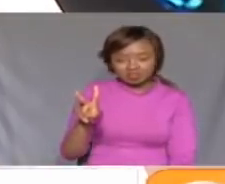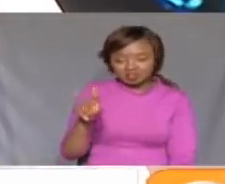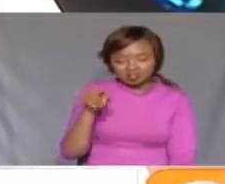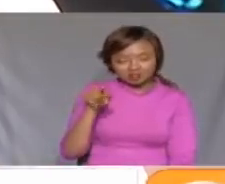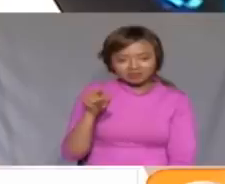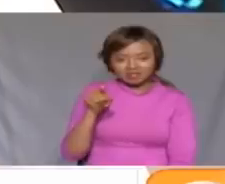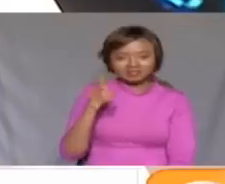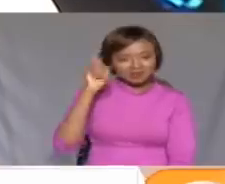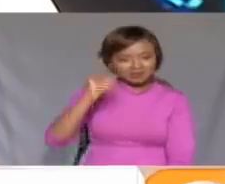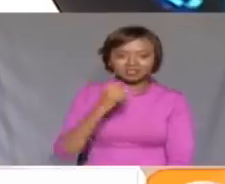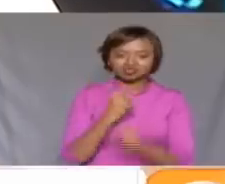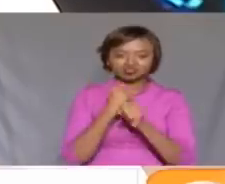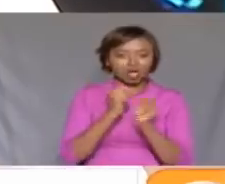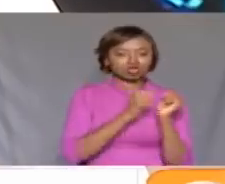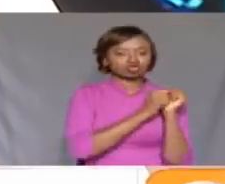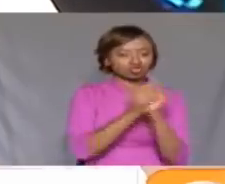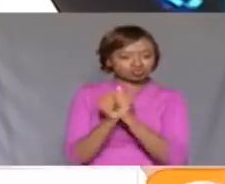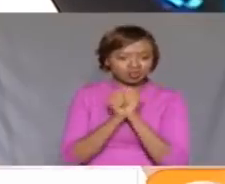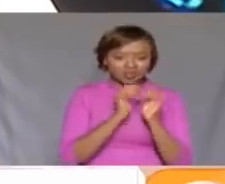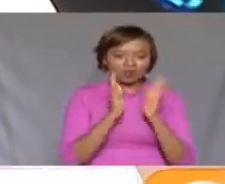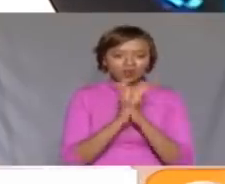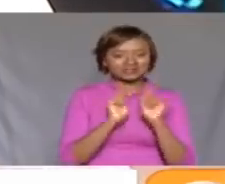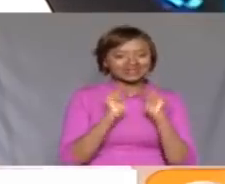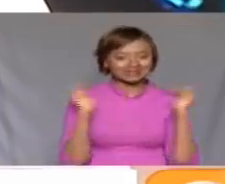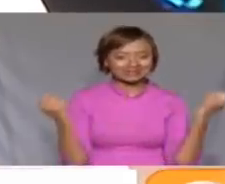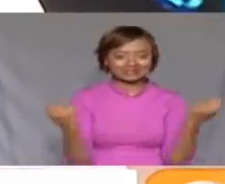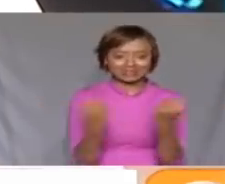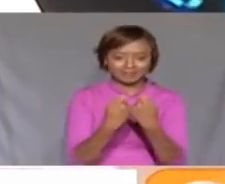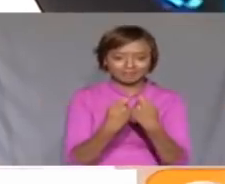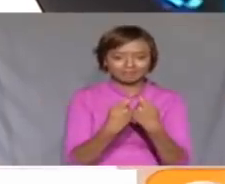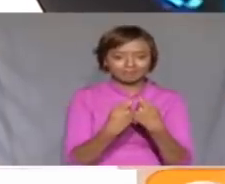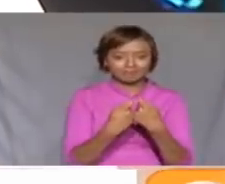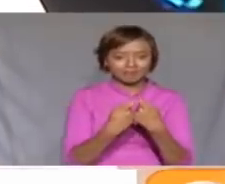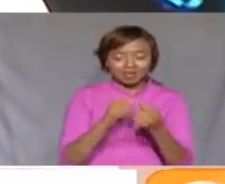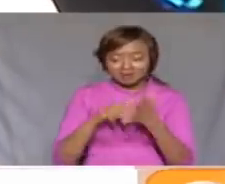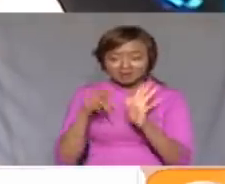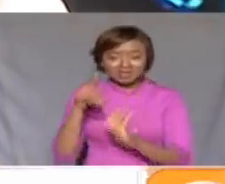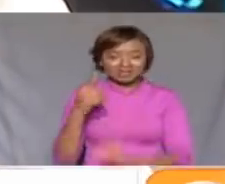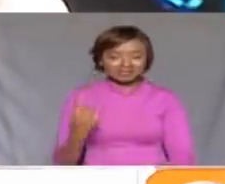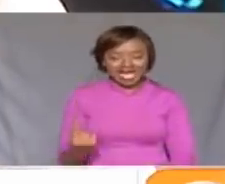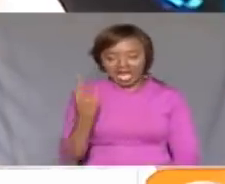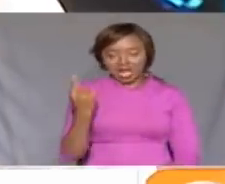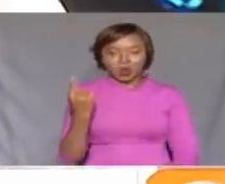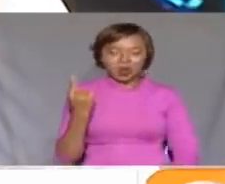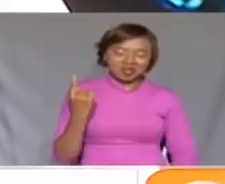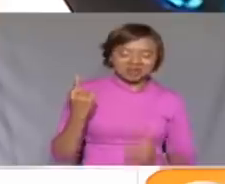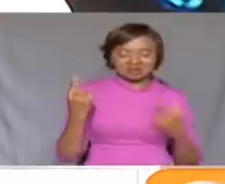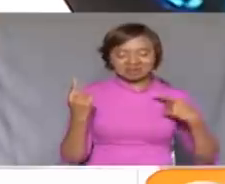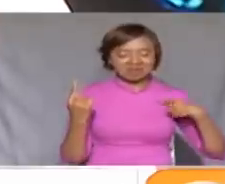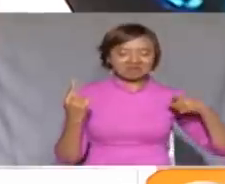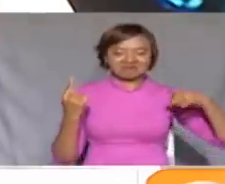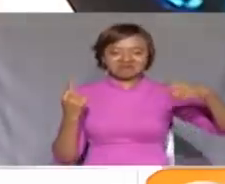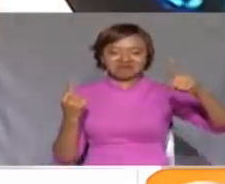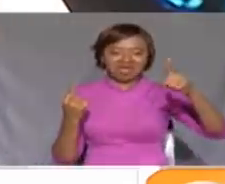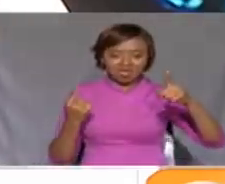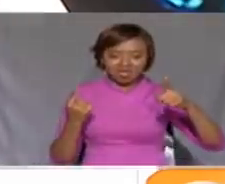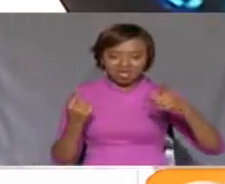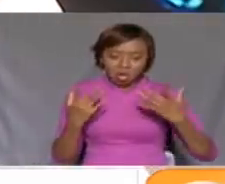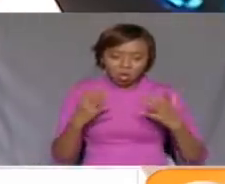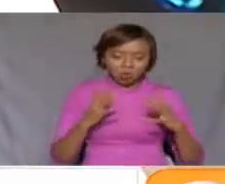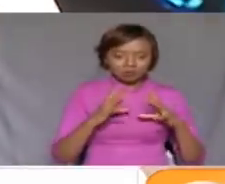team sport through and through. It is not a career for solo runners or corporate